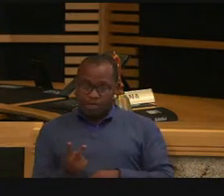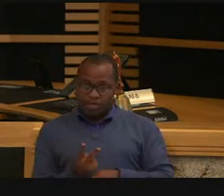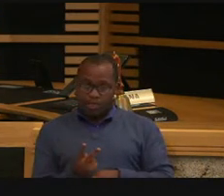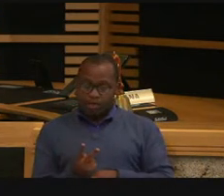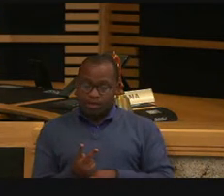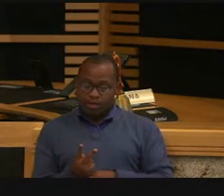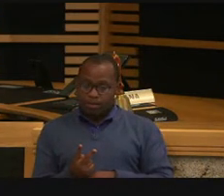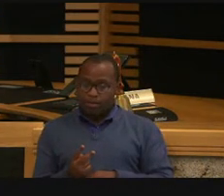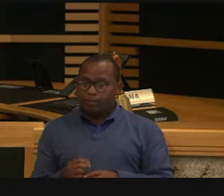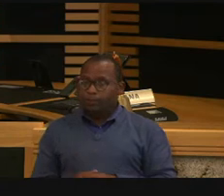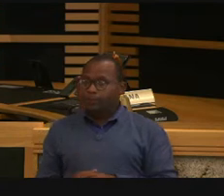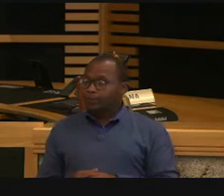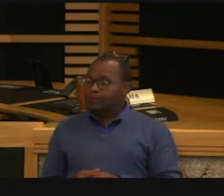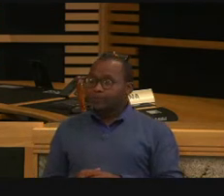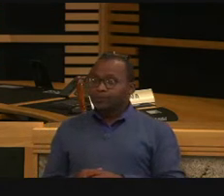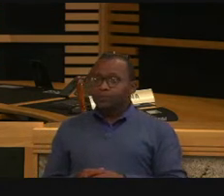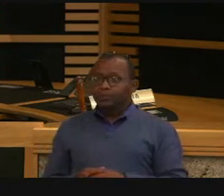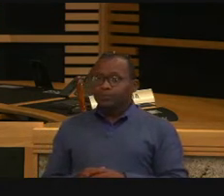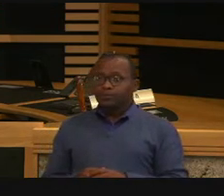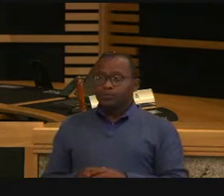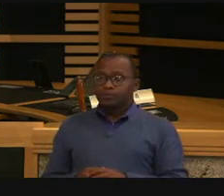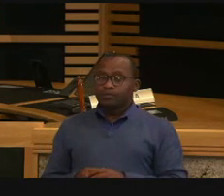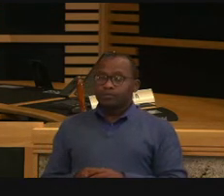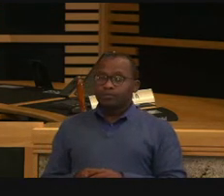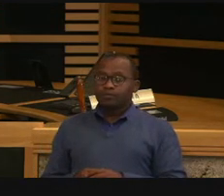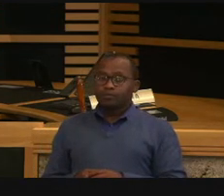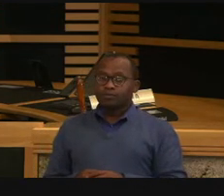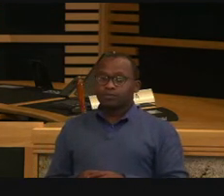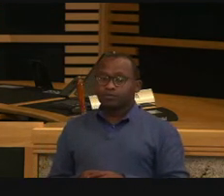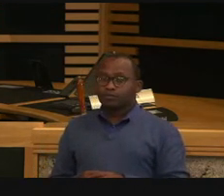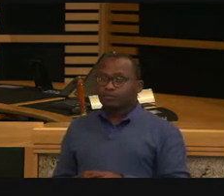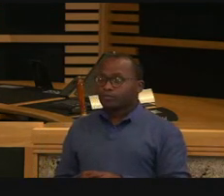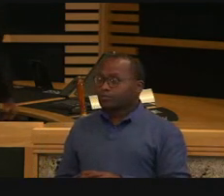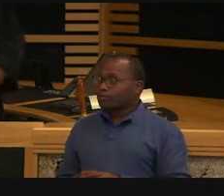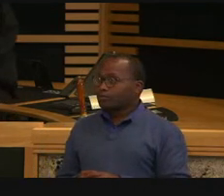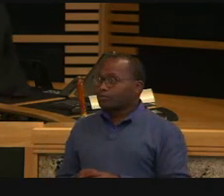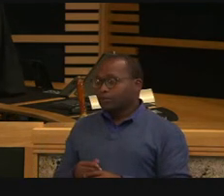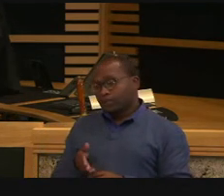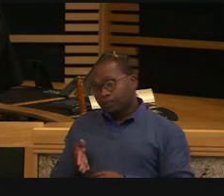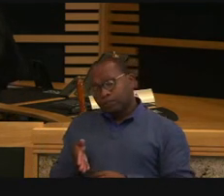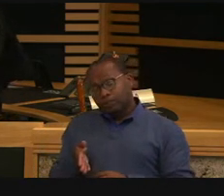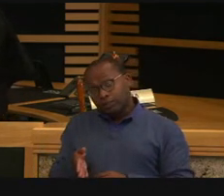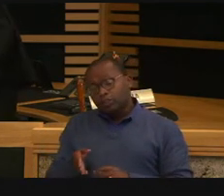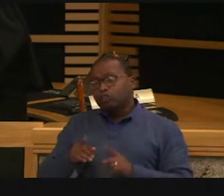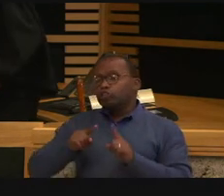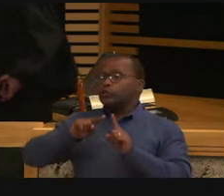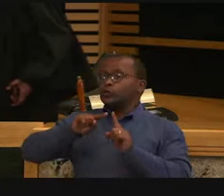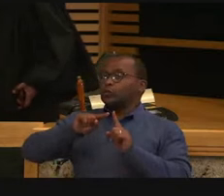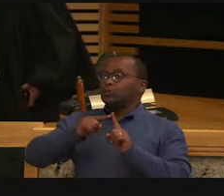needed positions. This point was properly conversed during the budget speech